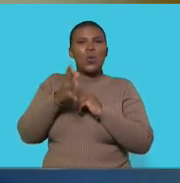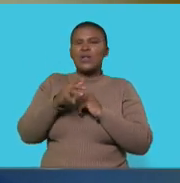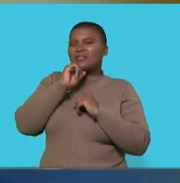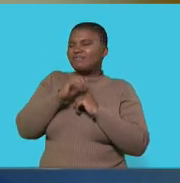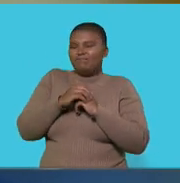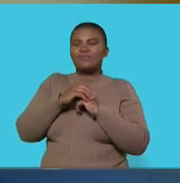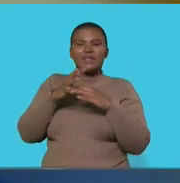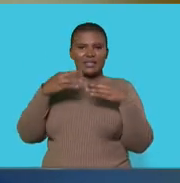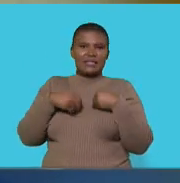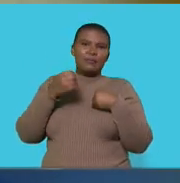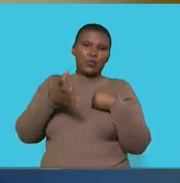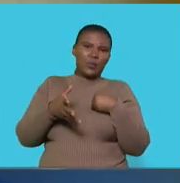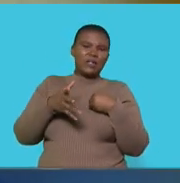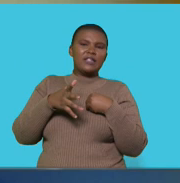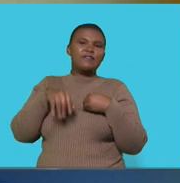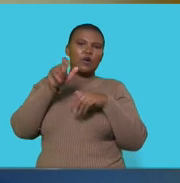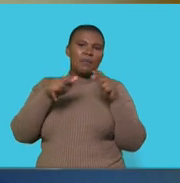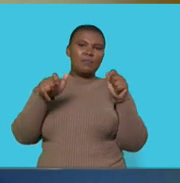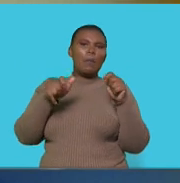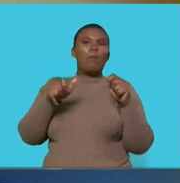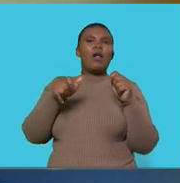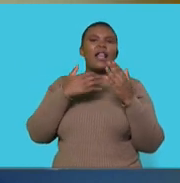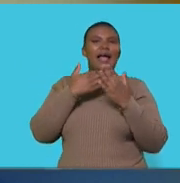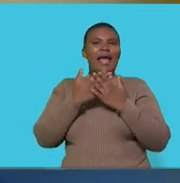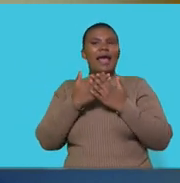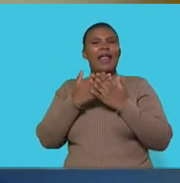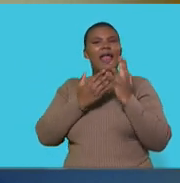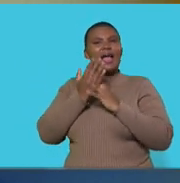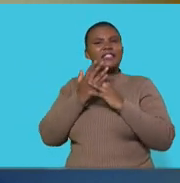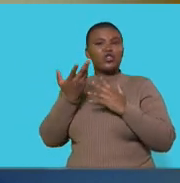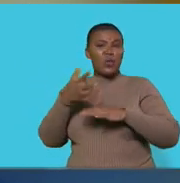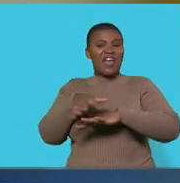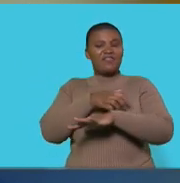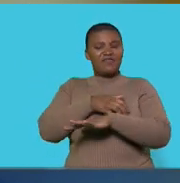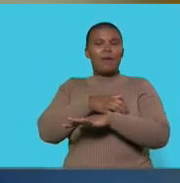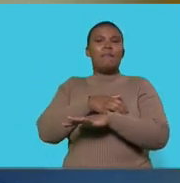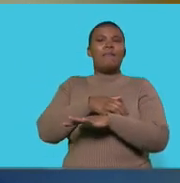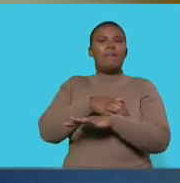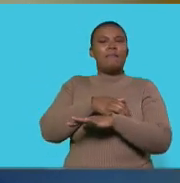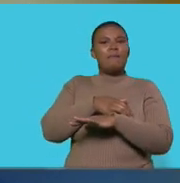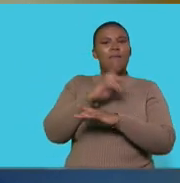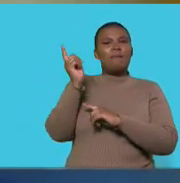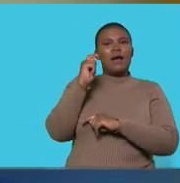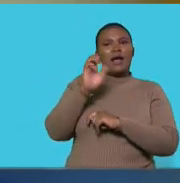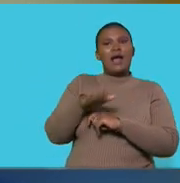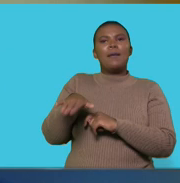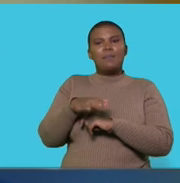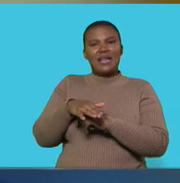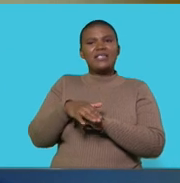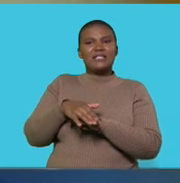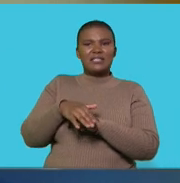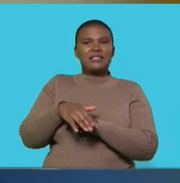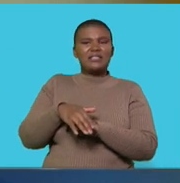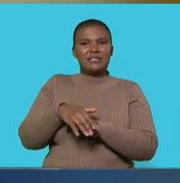it will be acceptable to people in the informal and rural areas who's got merchant stores out there to have a